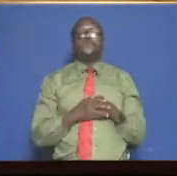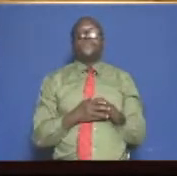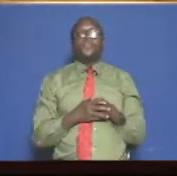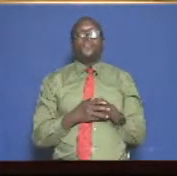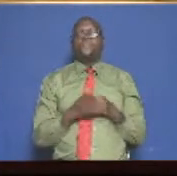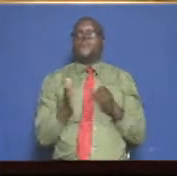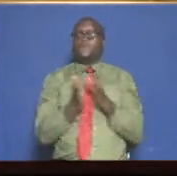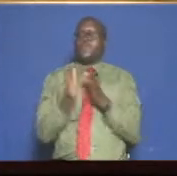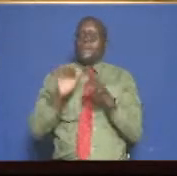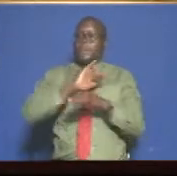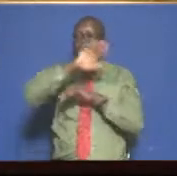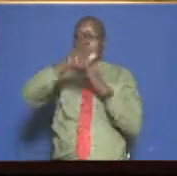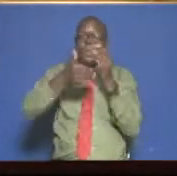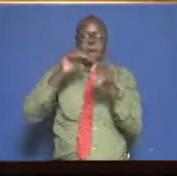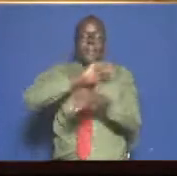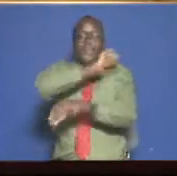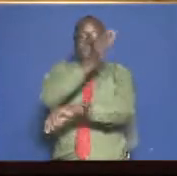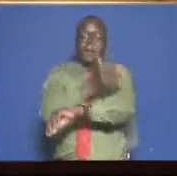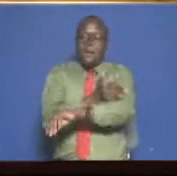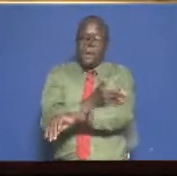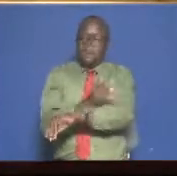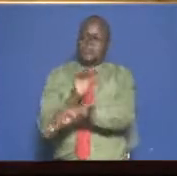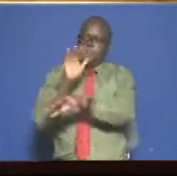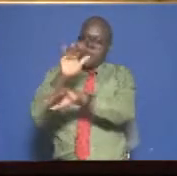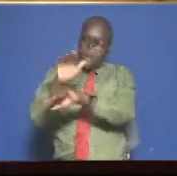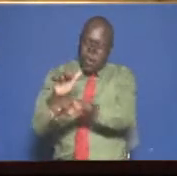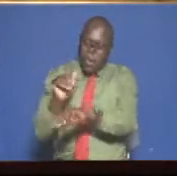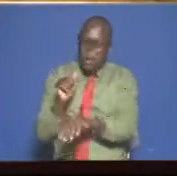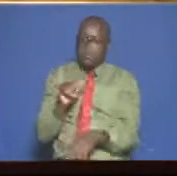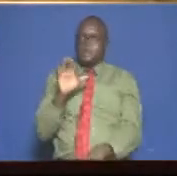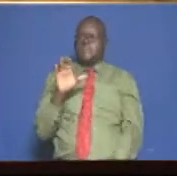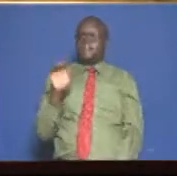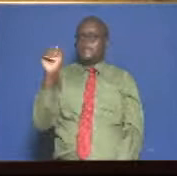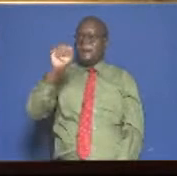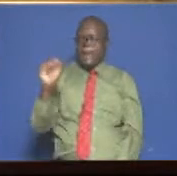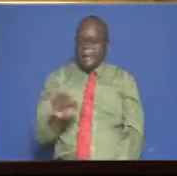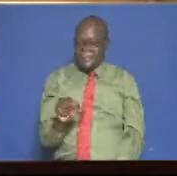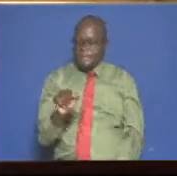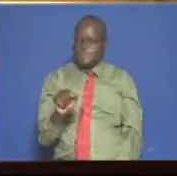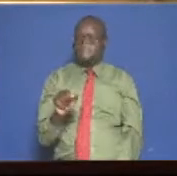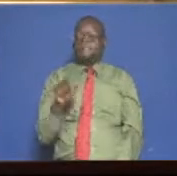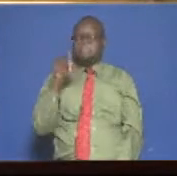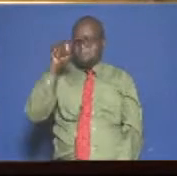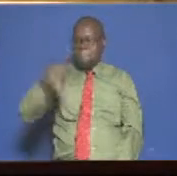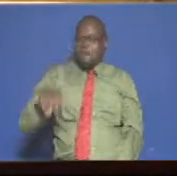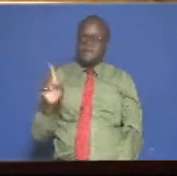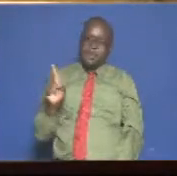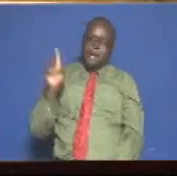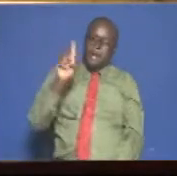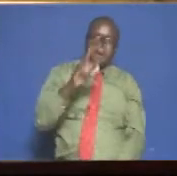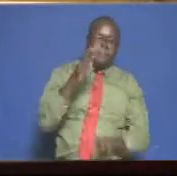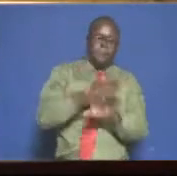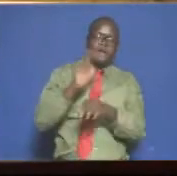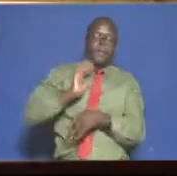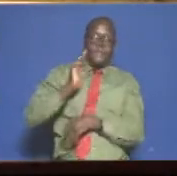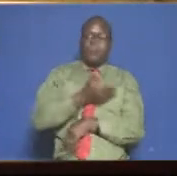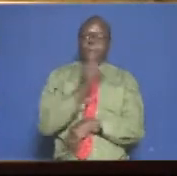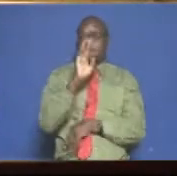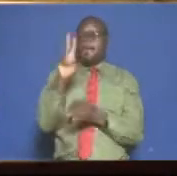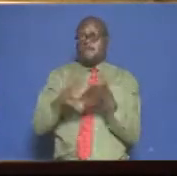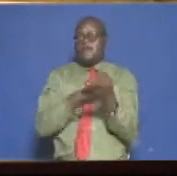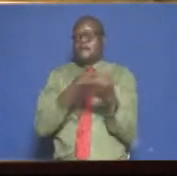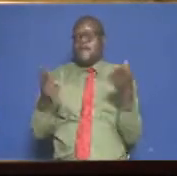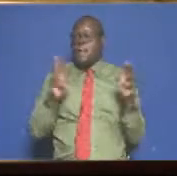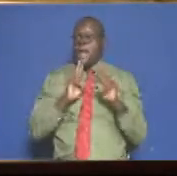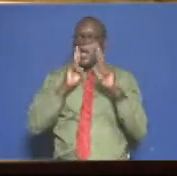with all the powers to summon, call before you, and if they fail to,